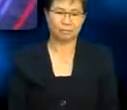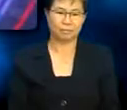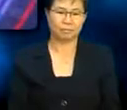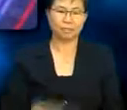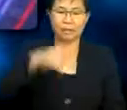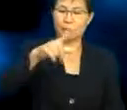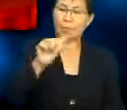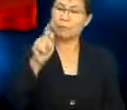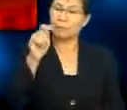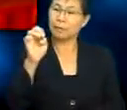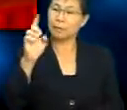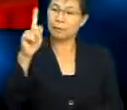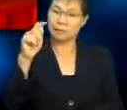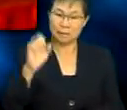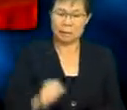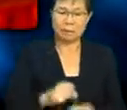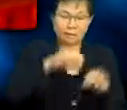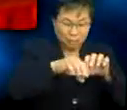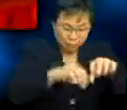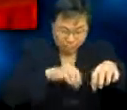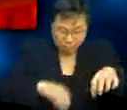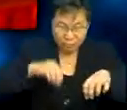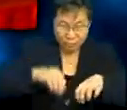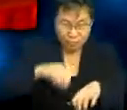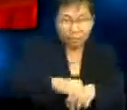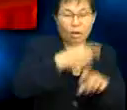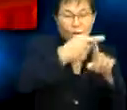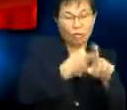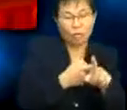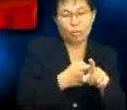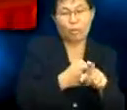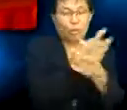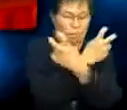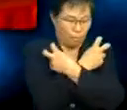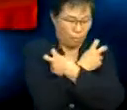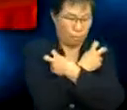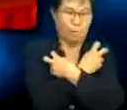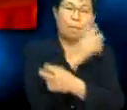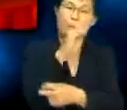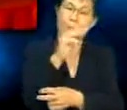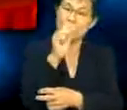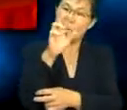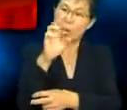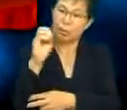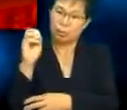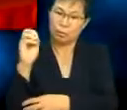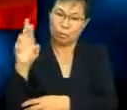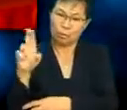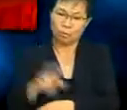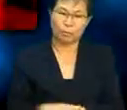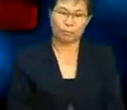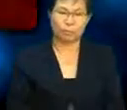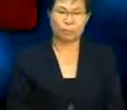The platelets are fragments of cytoplasm from certain bone marrow.